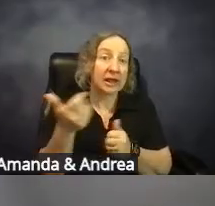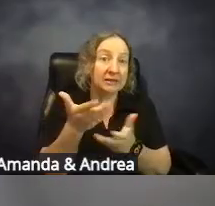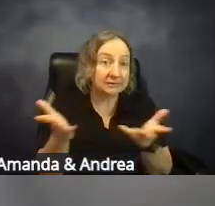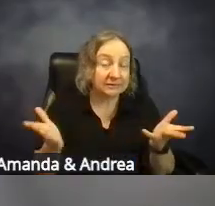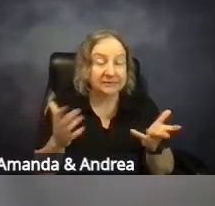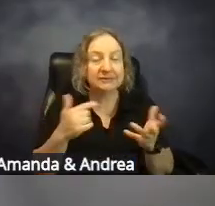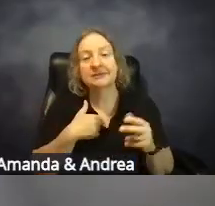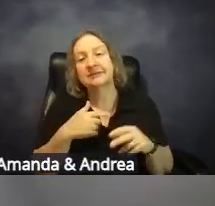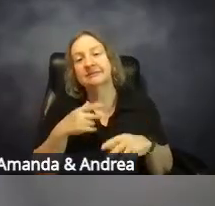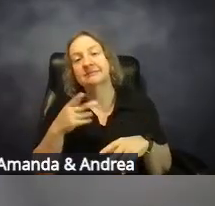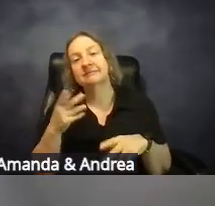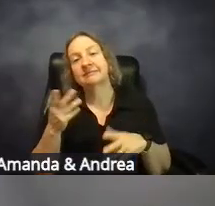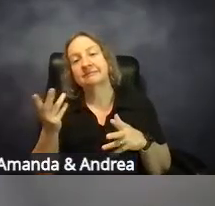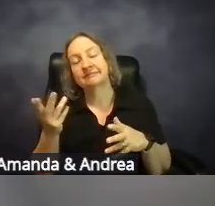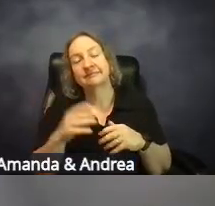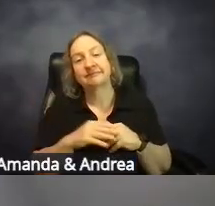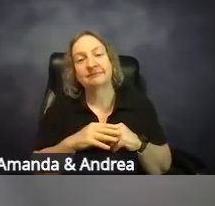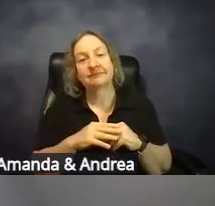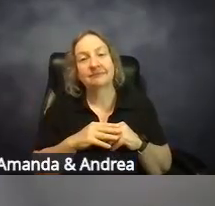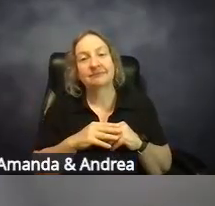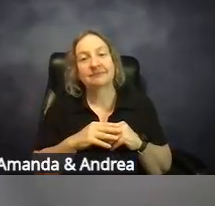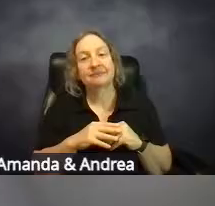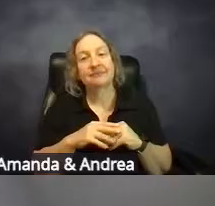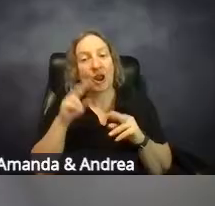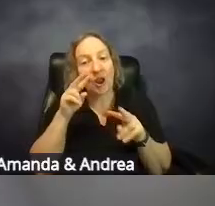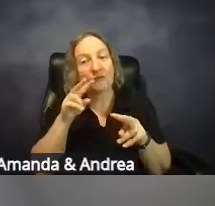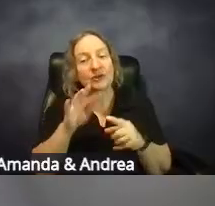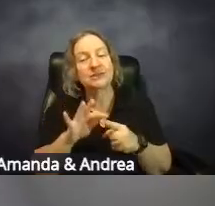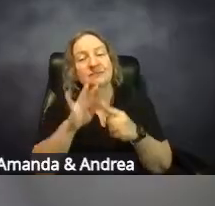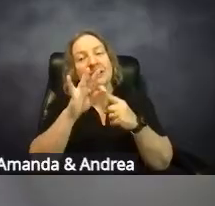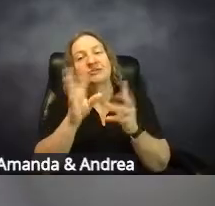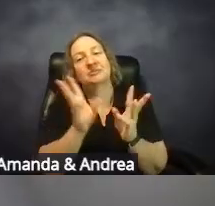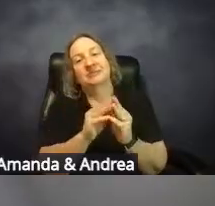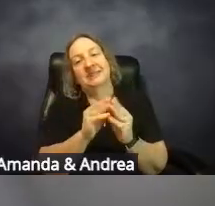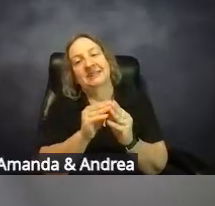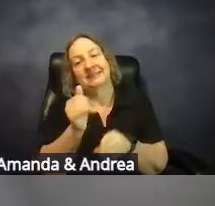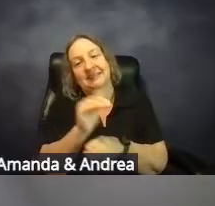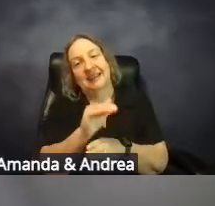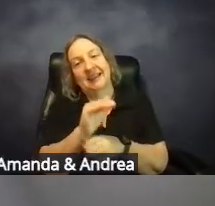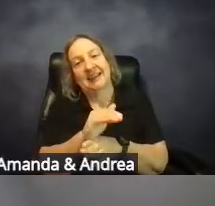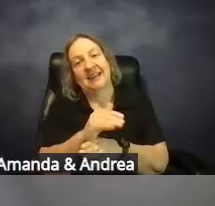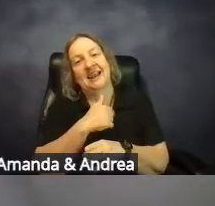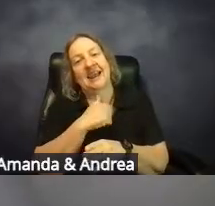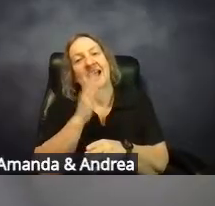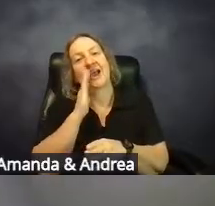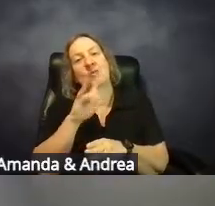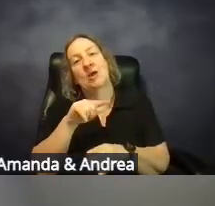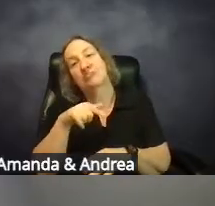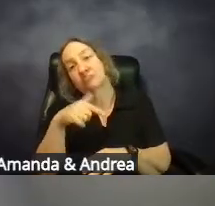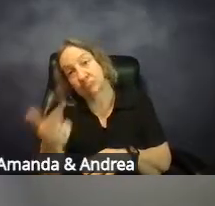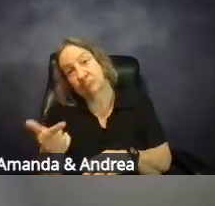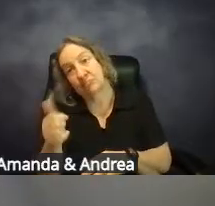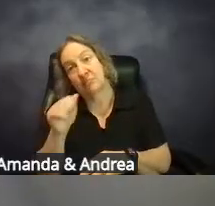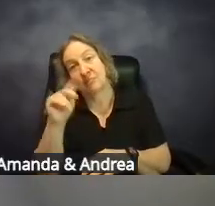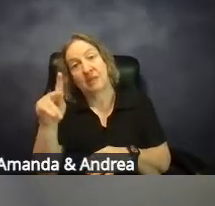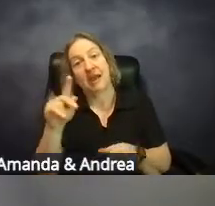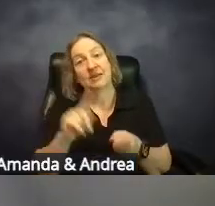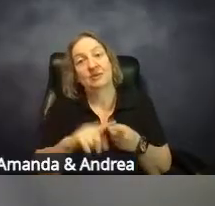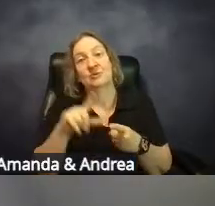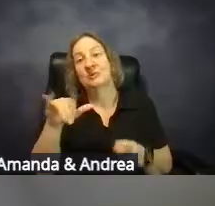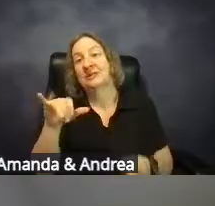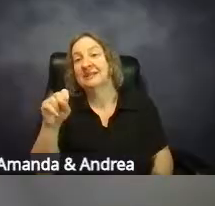forward to a very, very special meeting this evening. And I'm going to turn it back over to